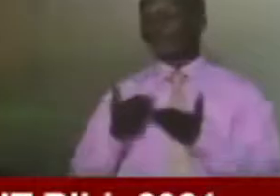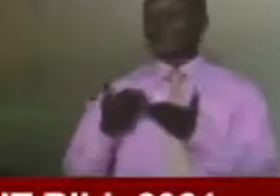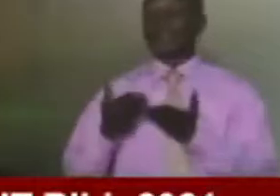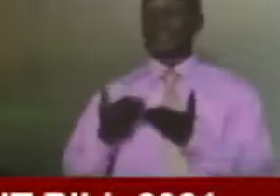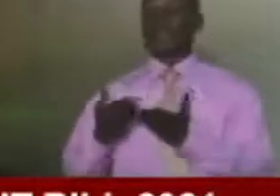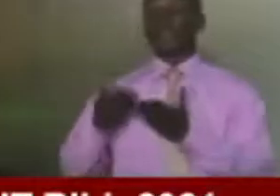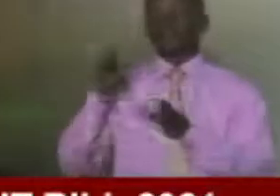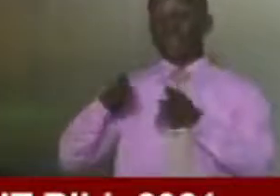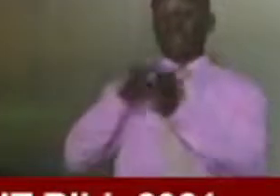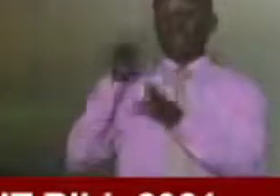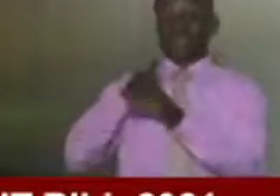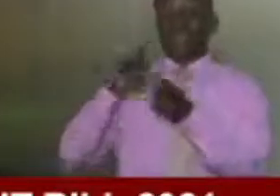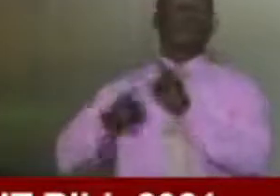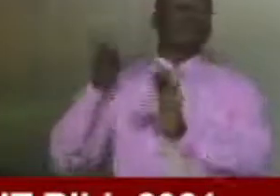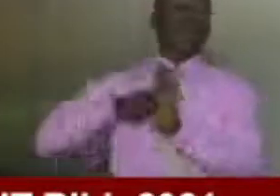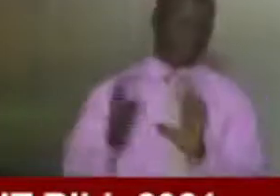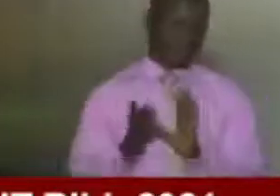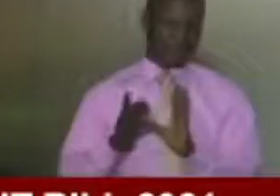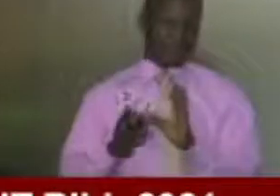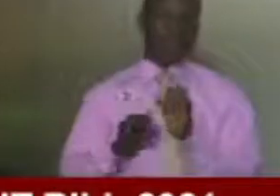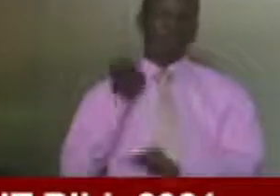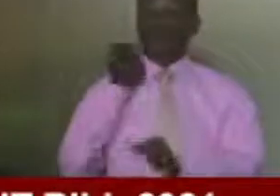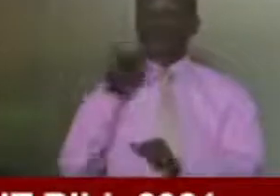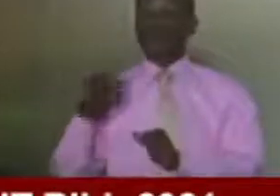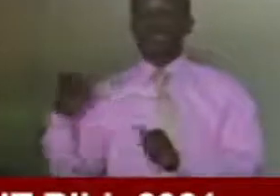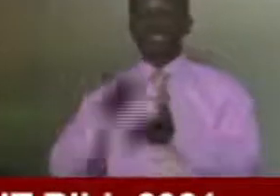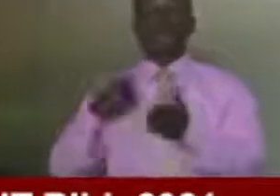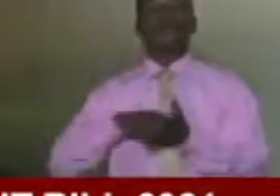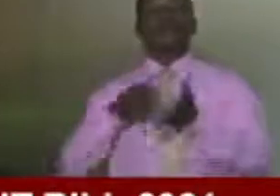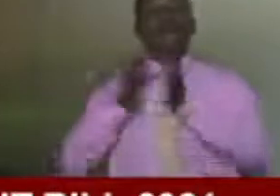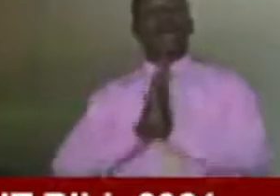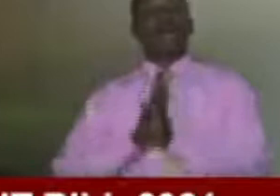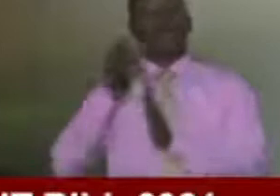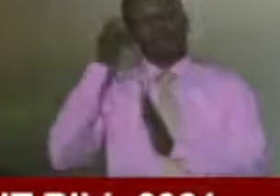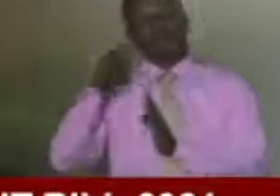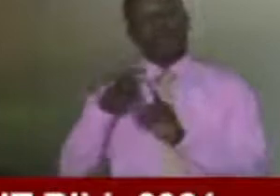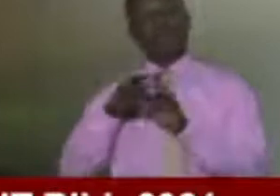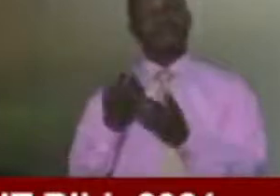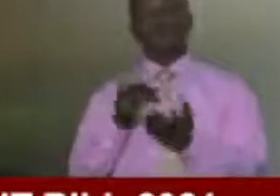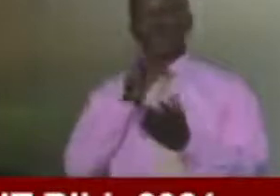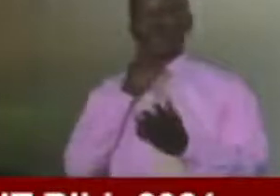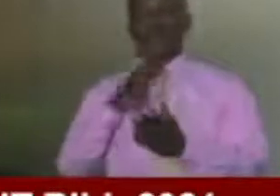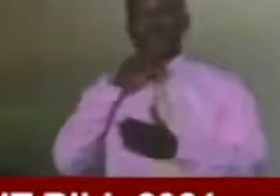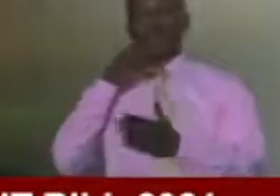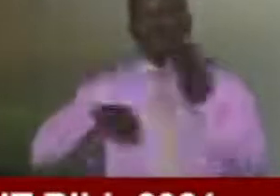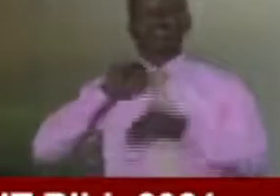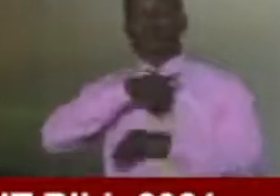participate. Most of the things that we are all asking for, especially in marginalized populations, are all bordered around